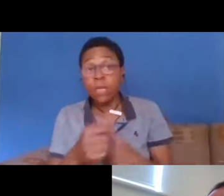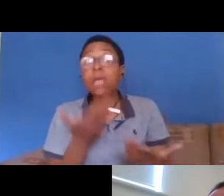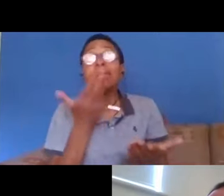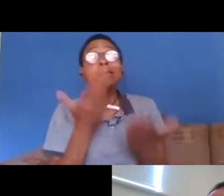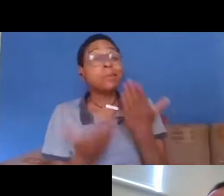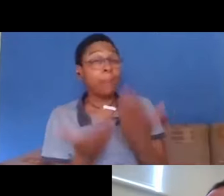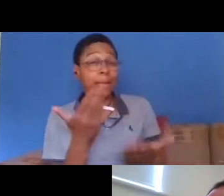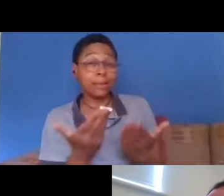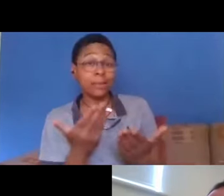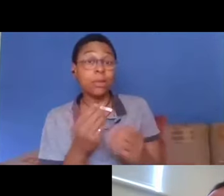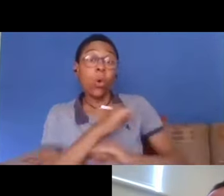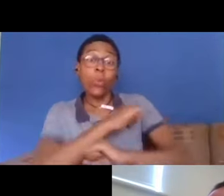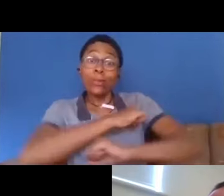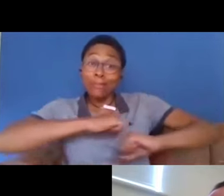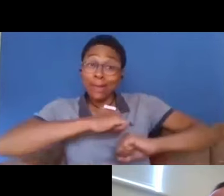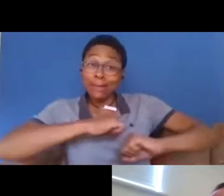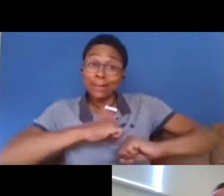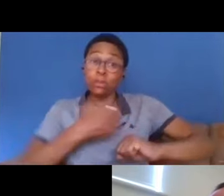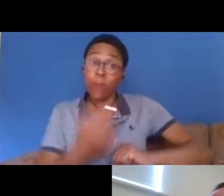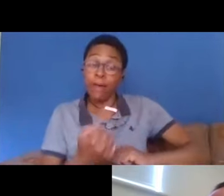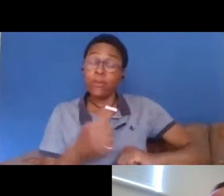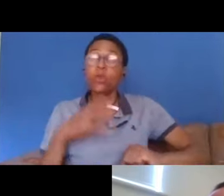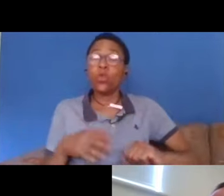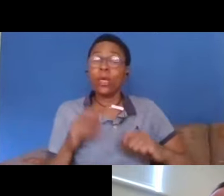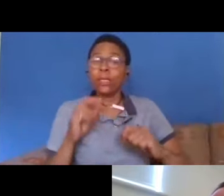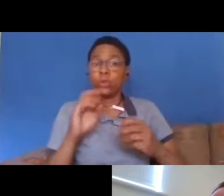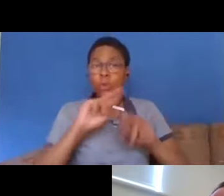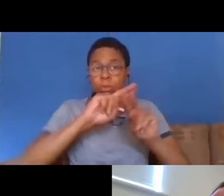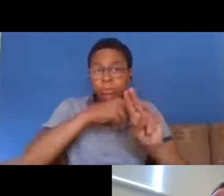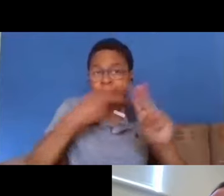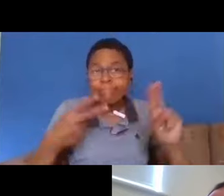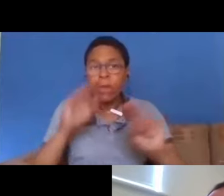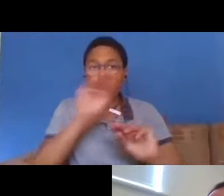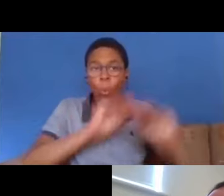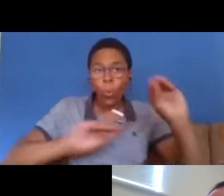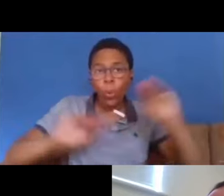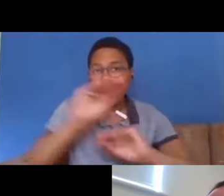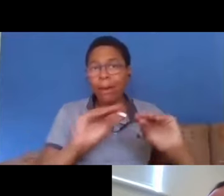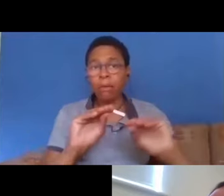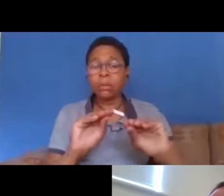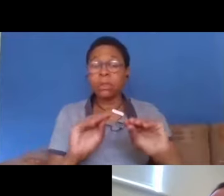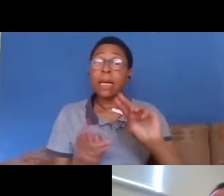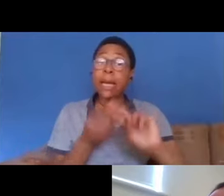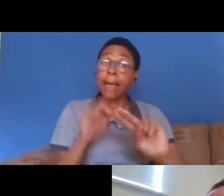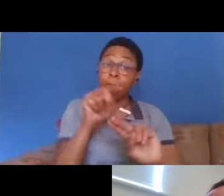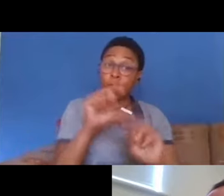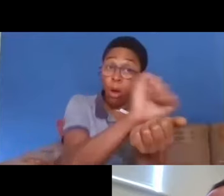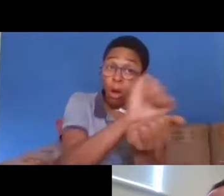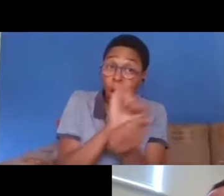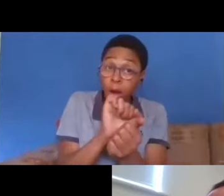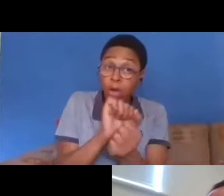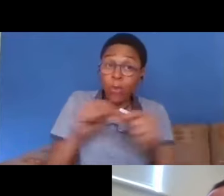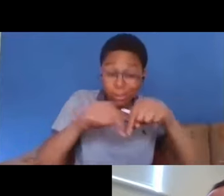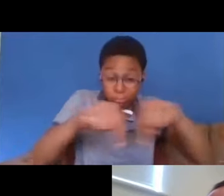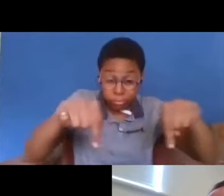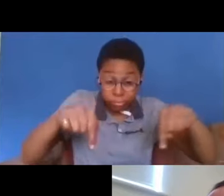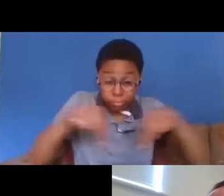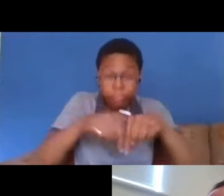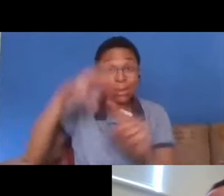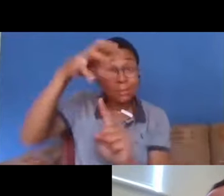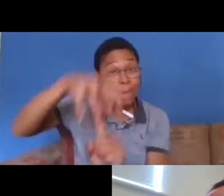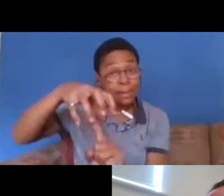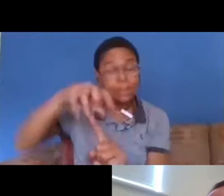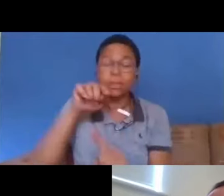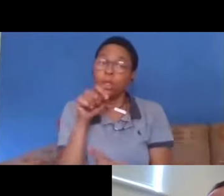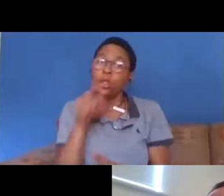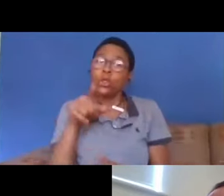is that specific limit. Depending on whether you hire a studio, what kind of space you're using, there may be restrictions on the number